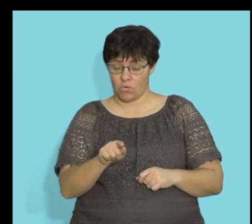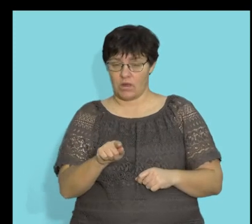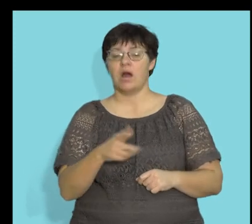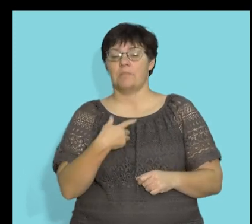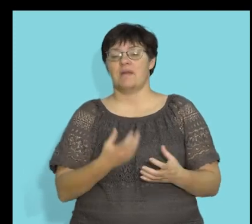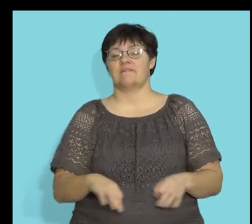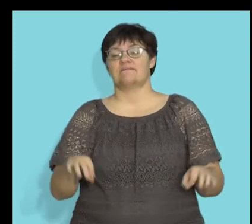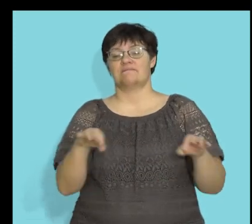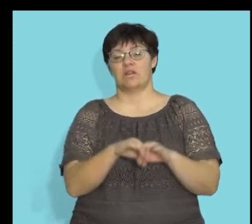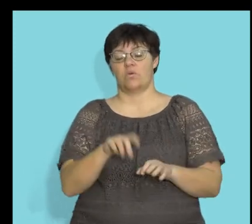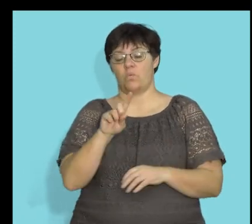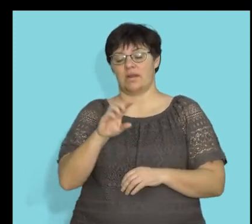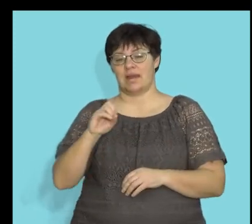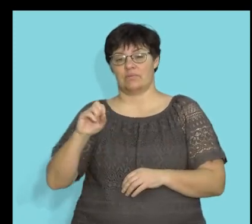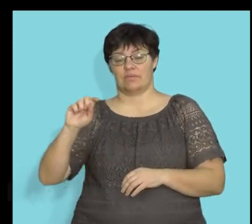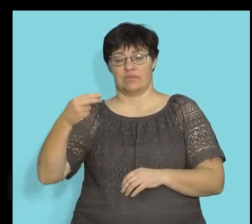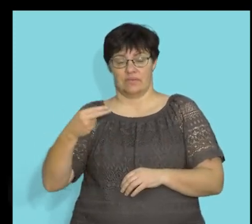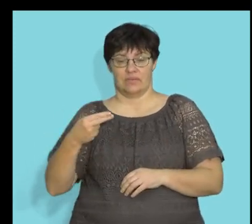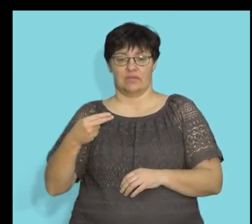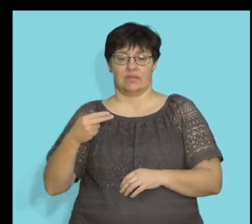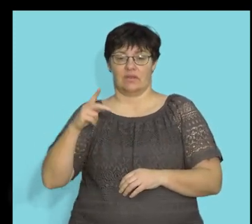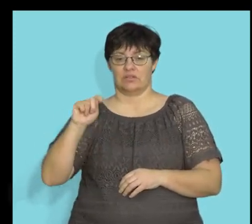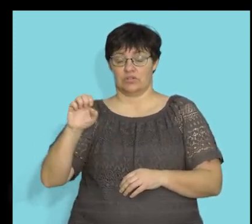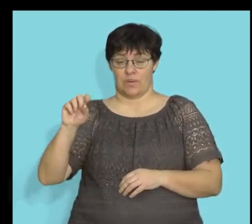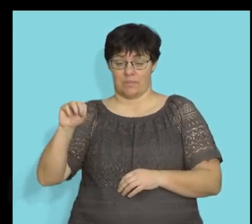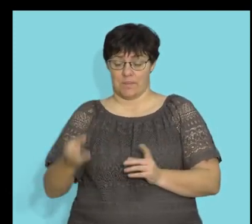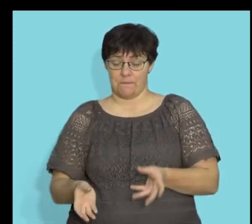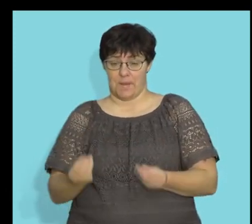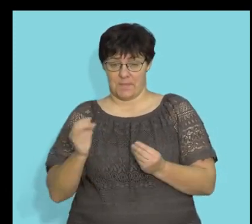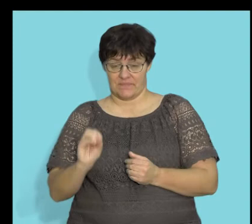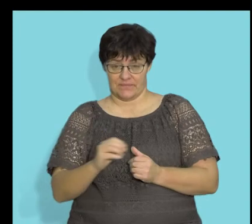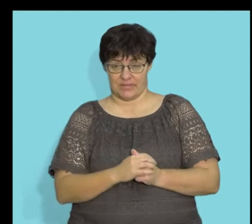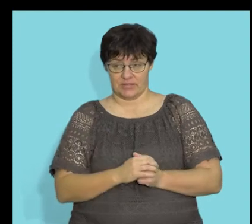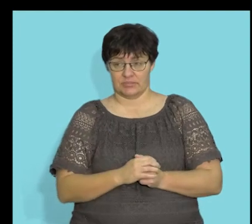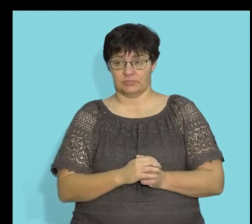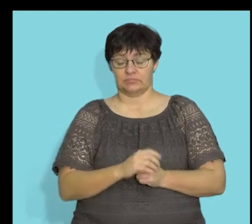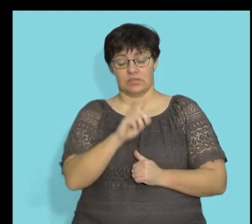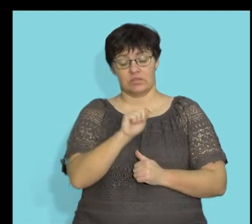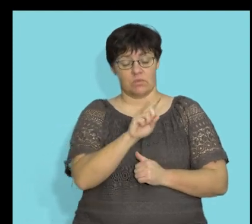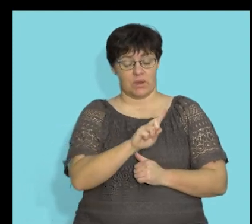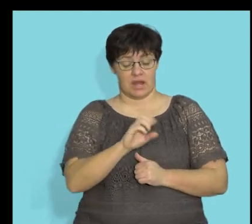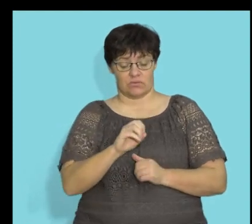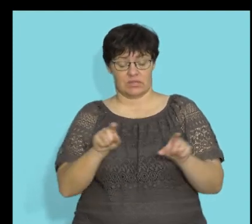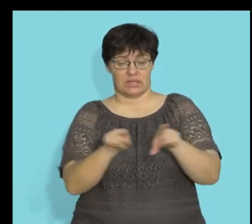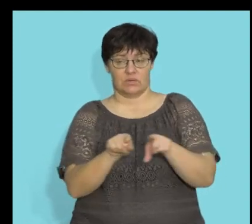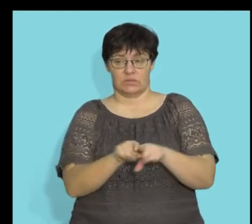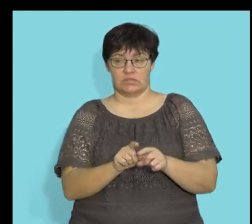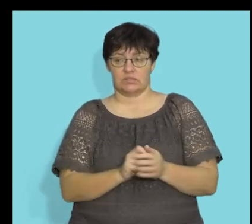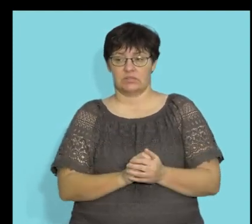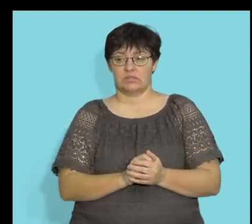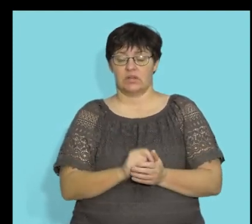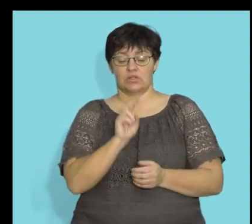me to find the value of the 100th term. So term 100 will be equal